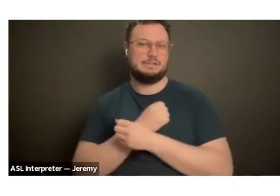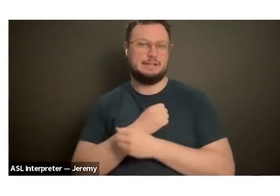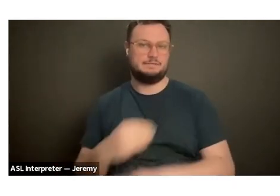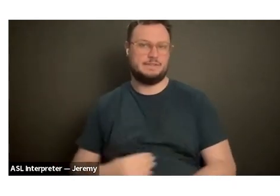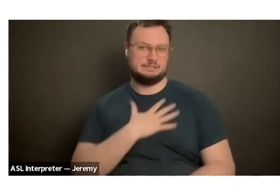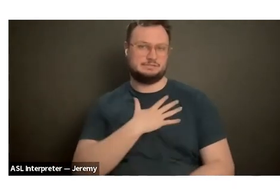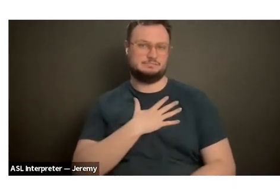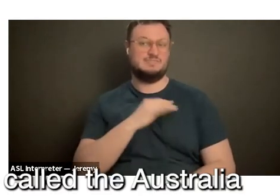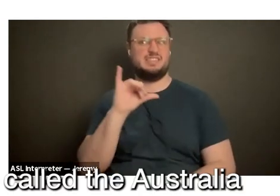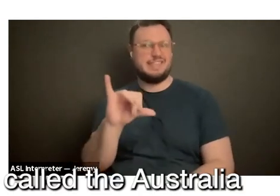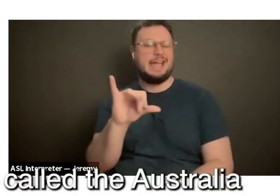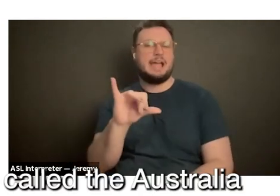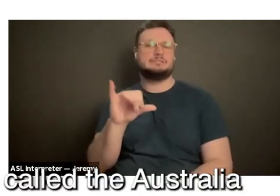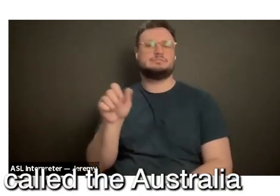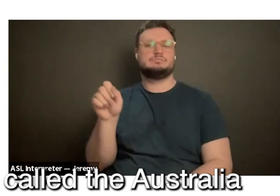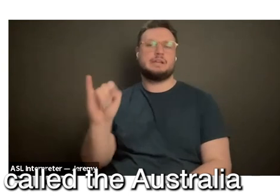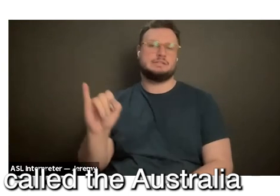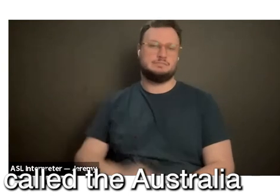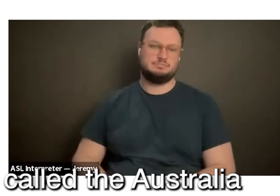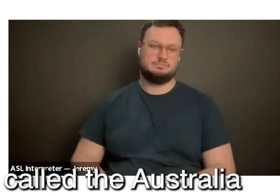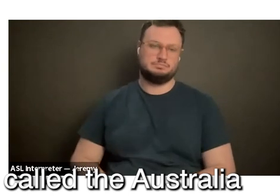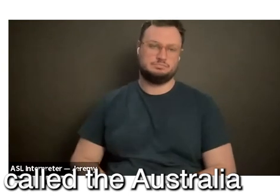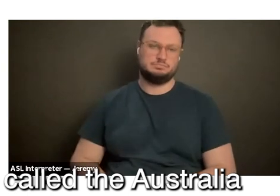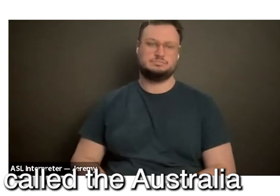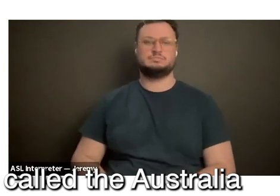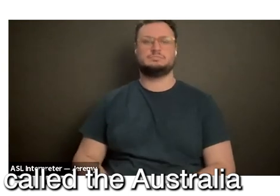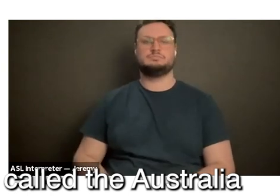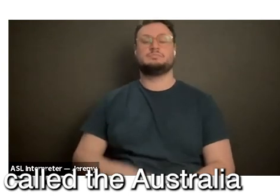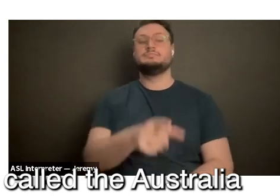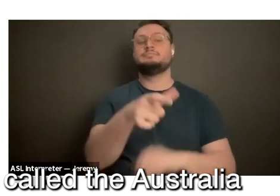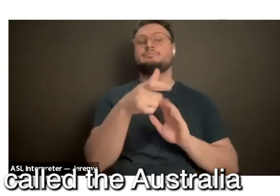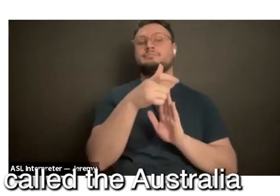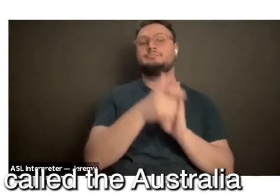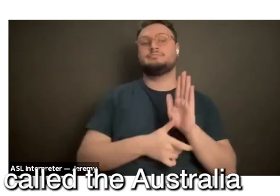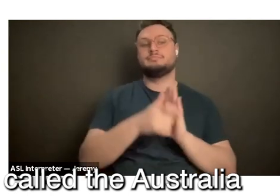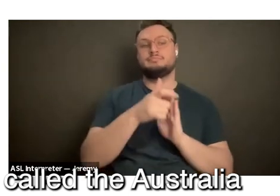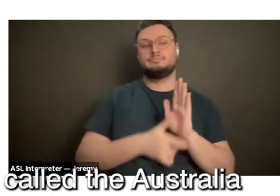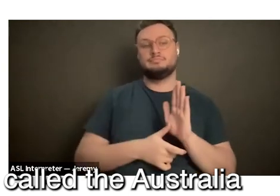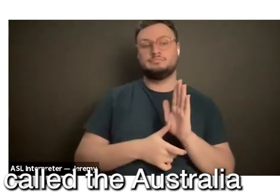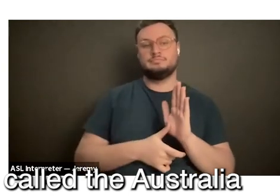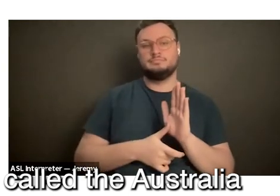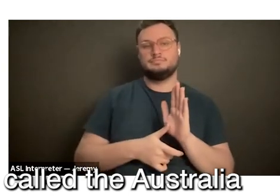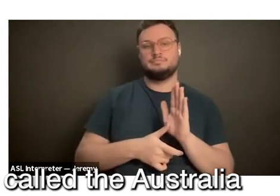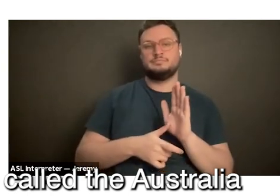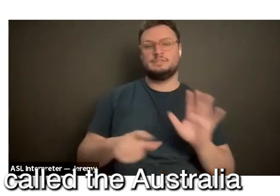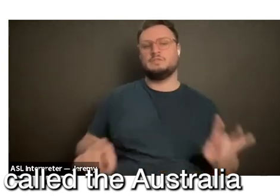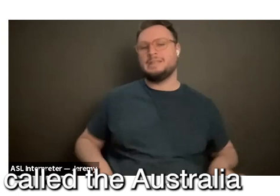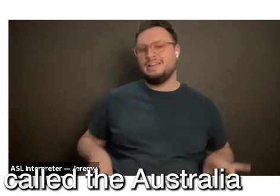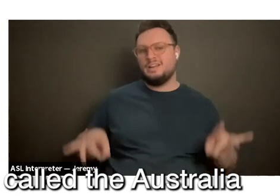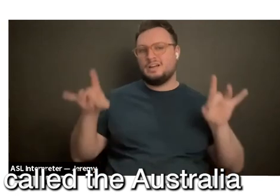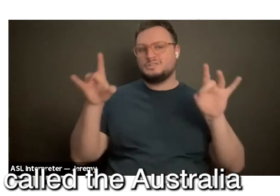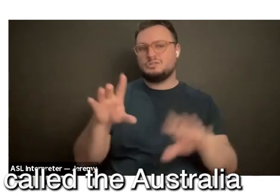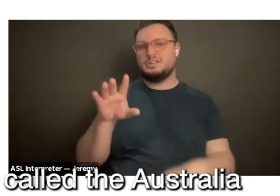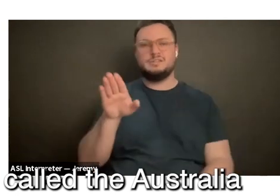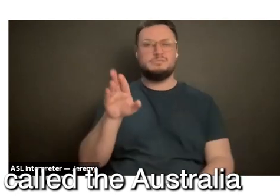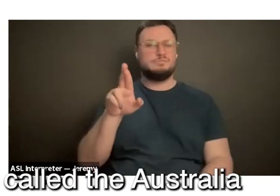So I wanted to highlight this in terms of, this is an article from the Australian Broadcasting